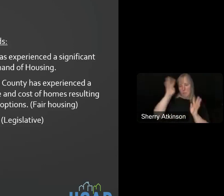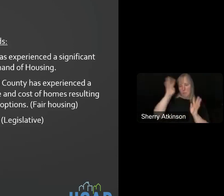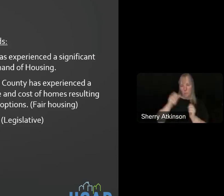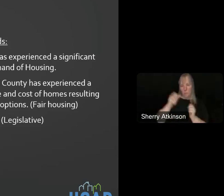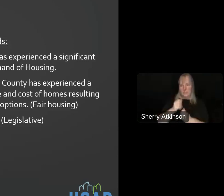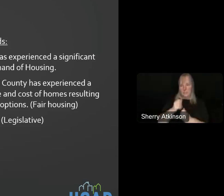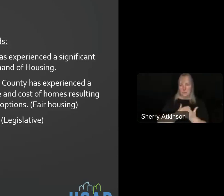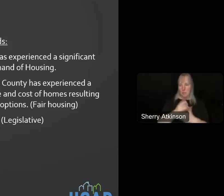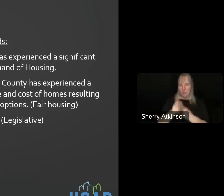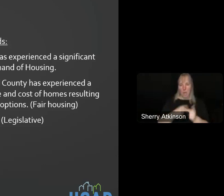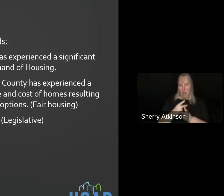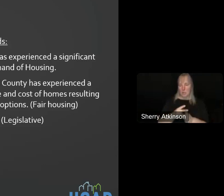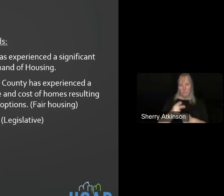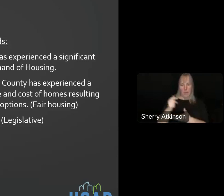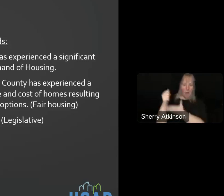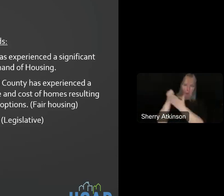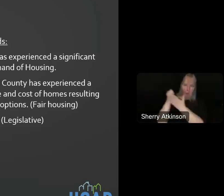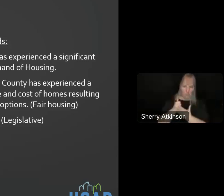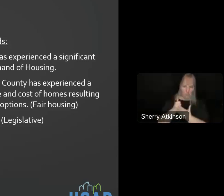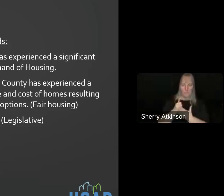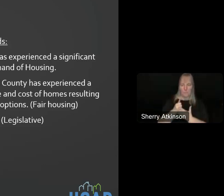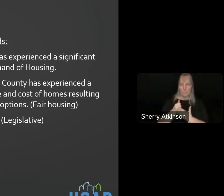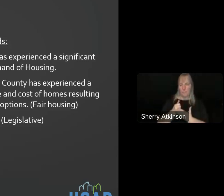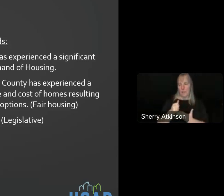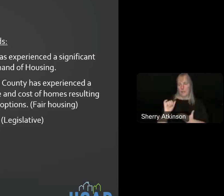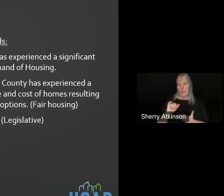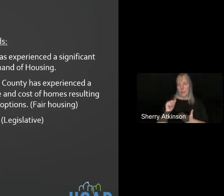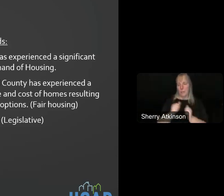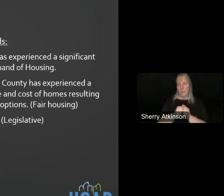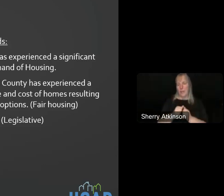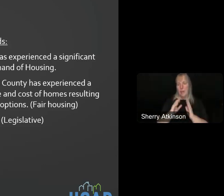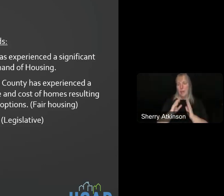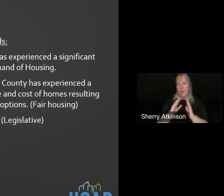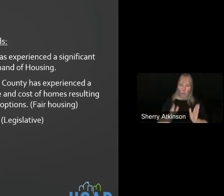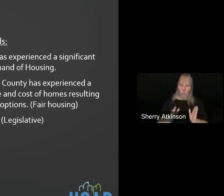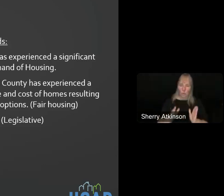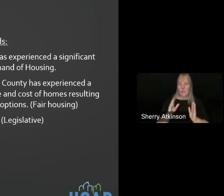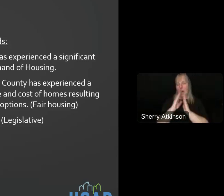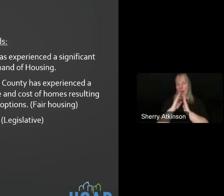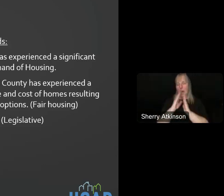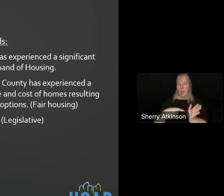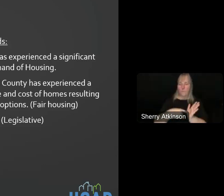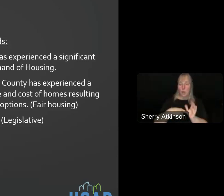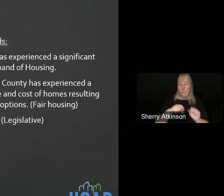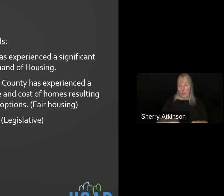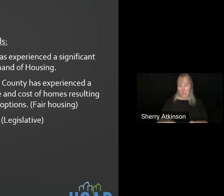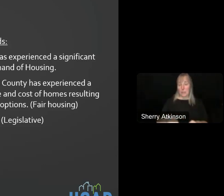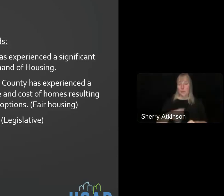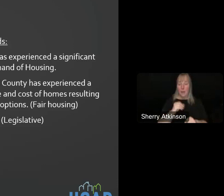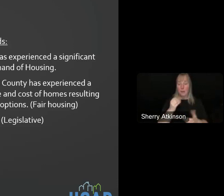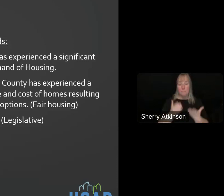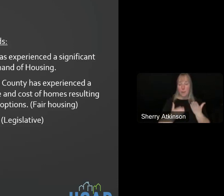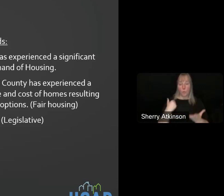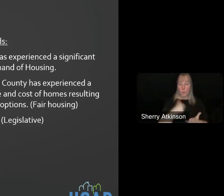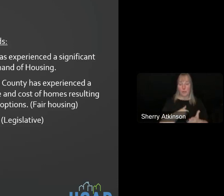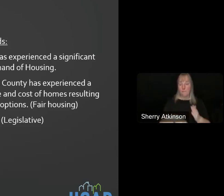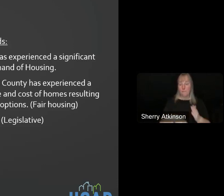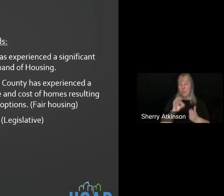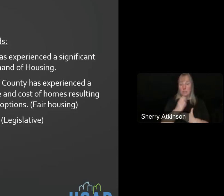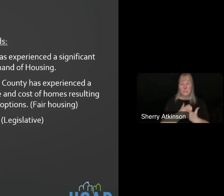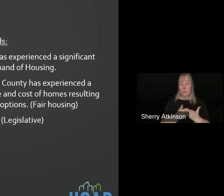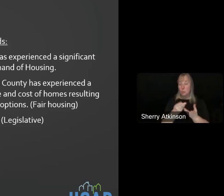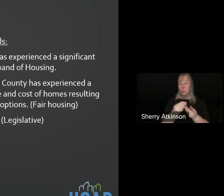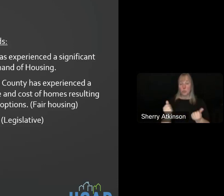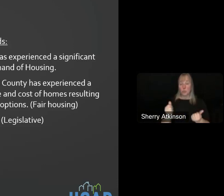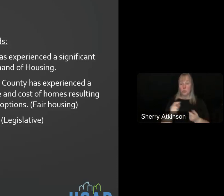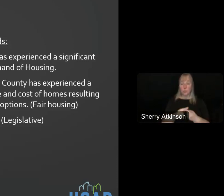help as far as like with housing and housing affordability, and even some, maybe we can find some solution to some of these